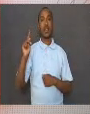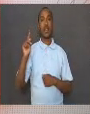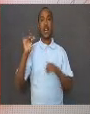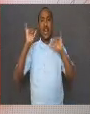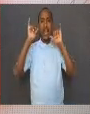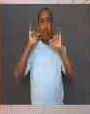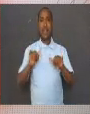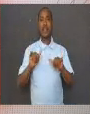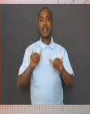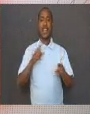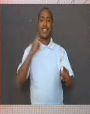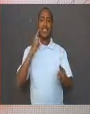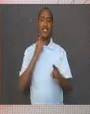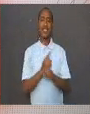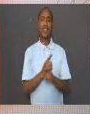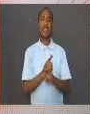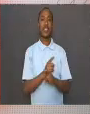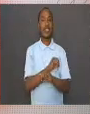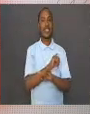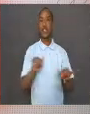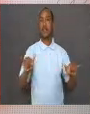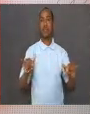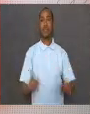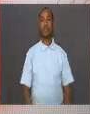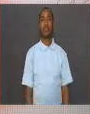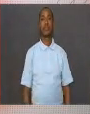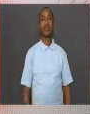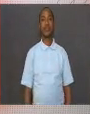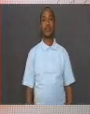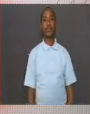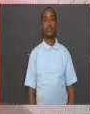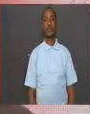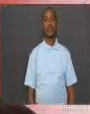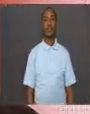product remains exactly the same.